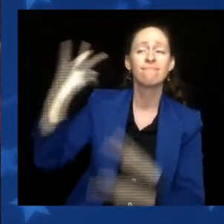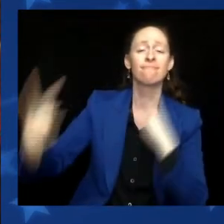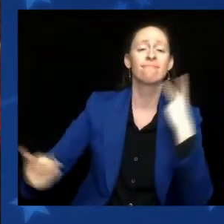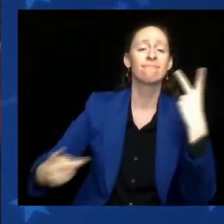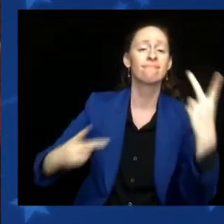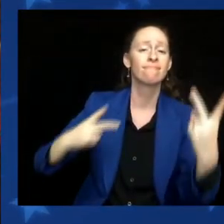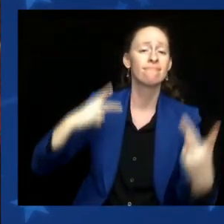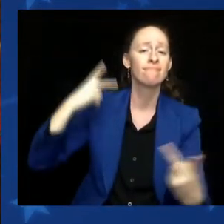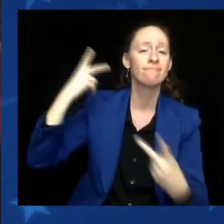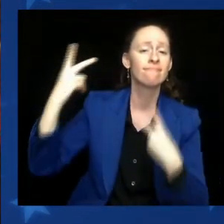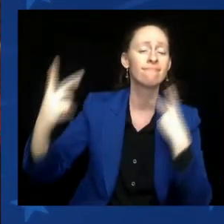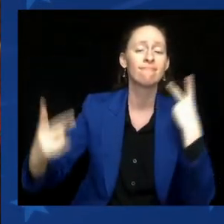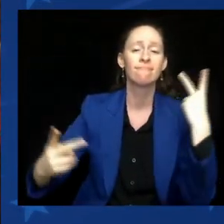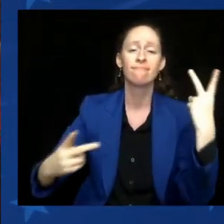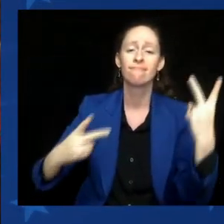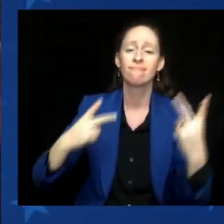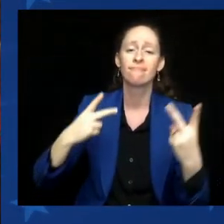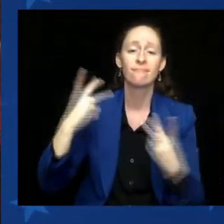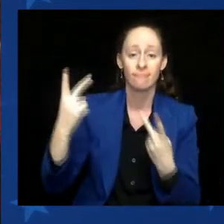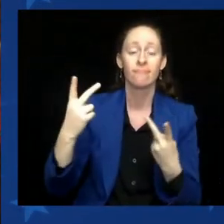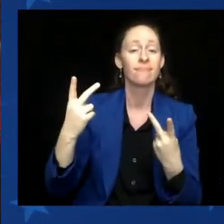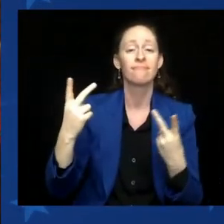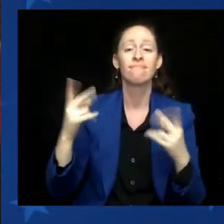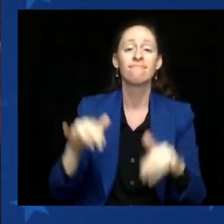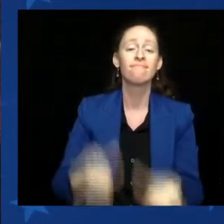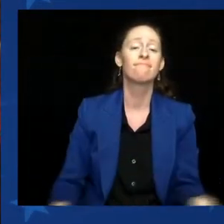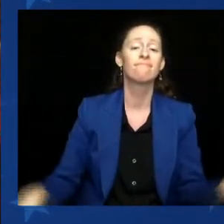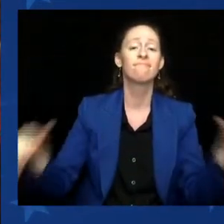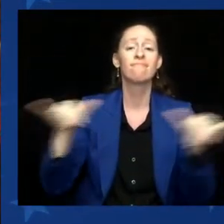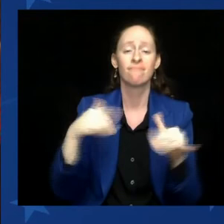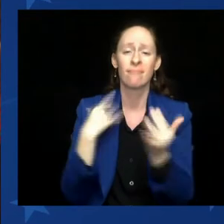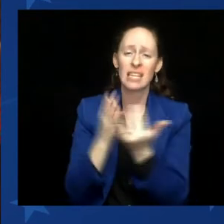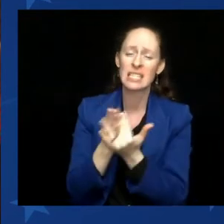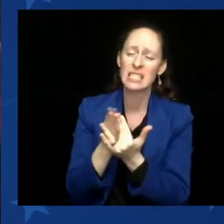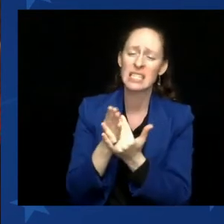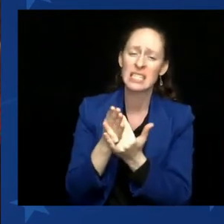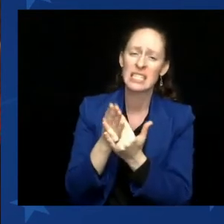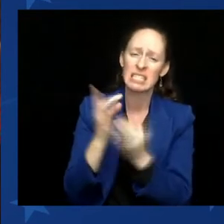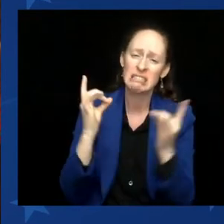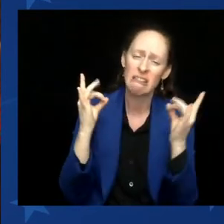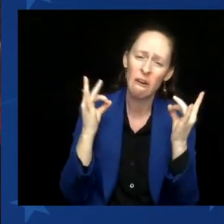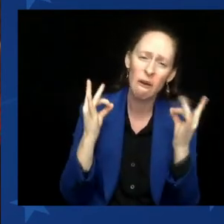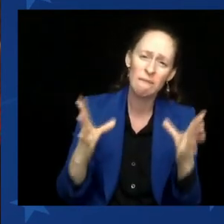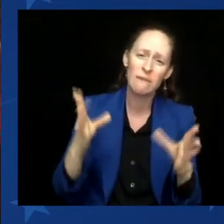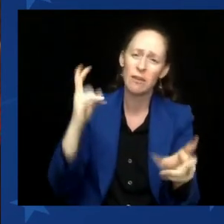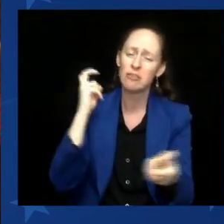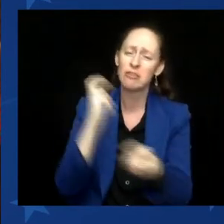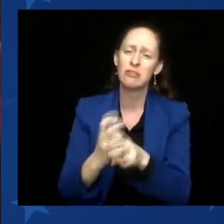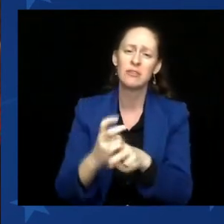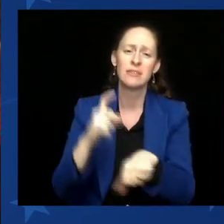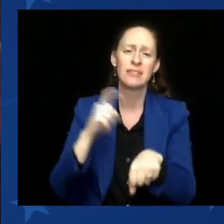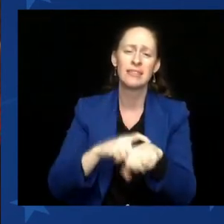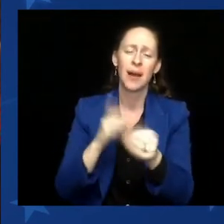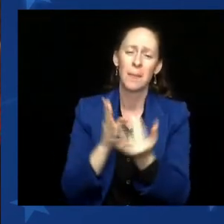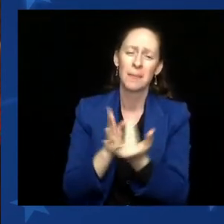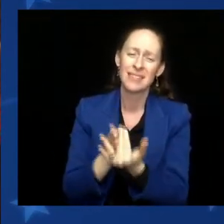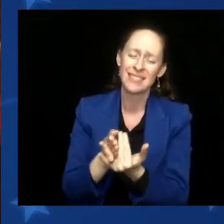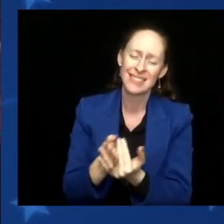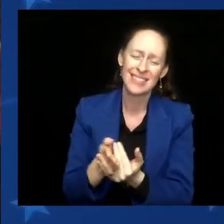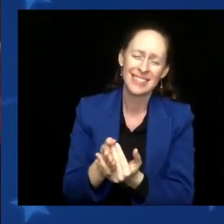hearing that bullhorn. I believe we can and must do that again. And we